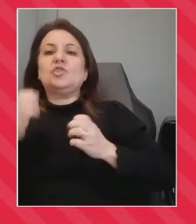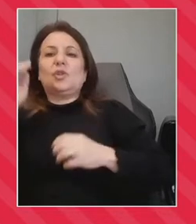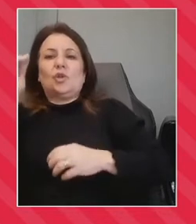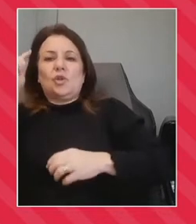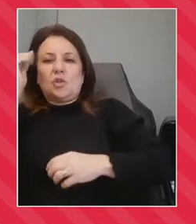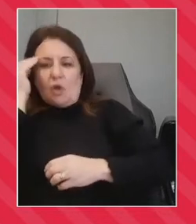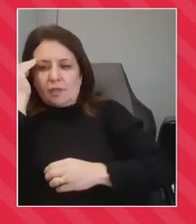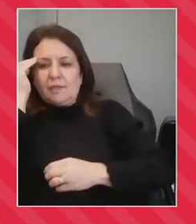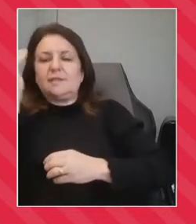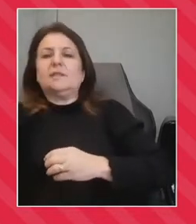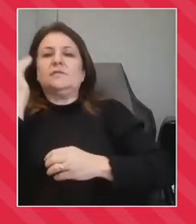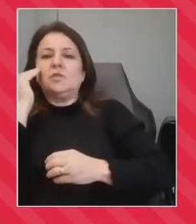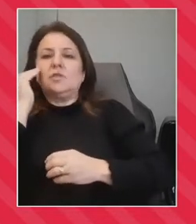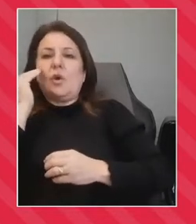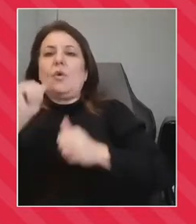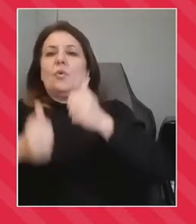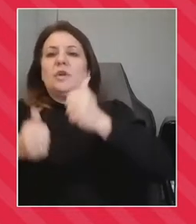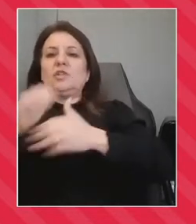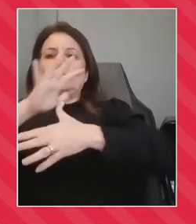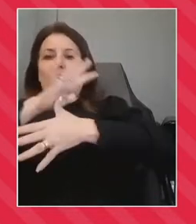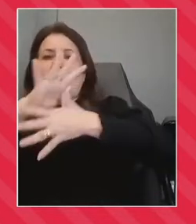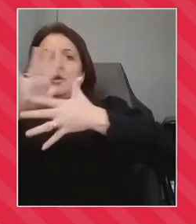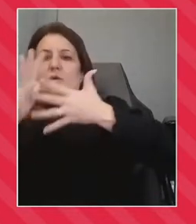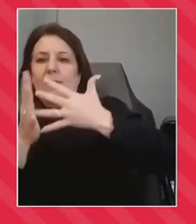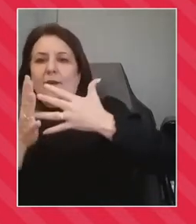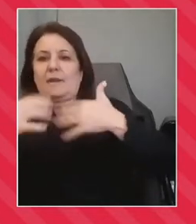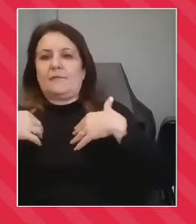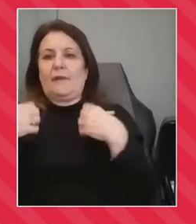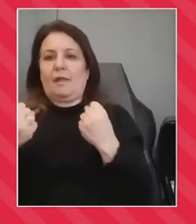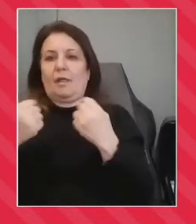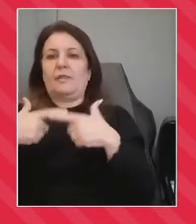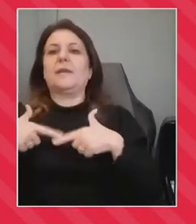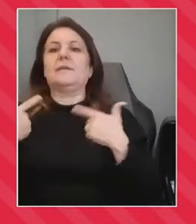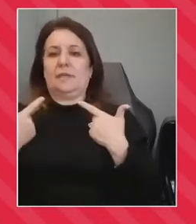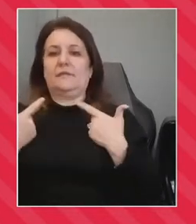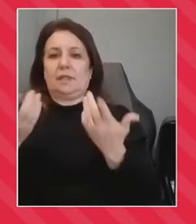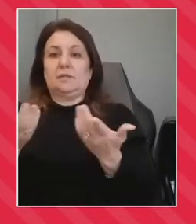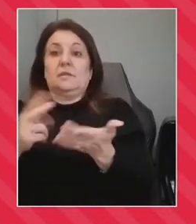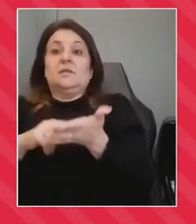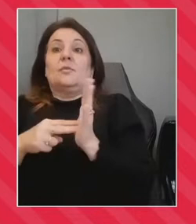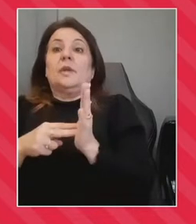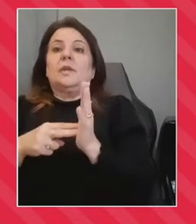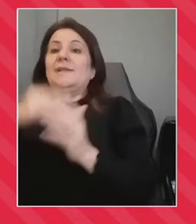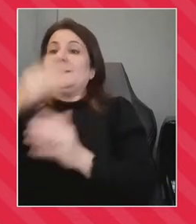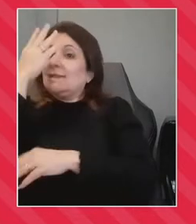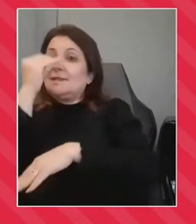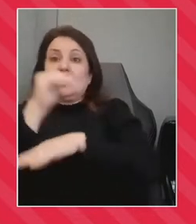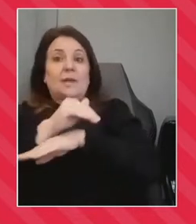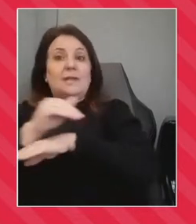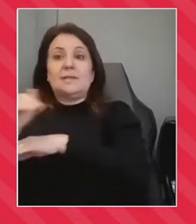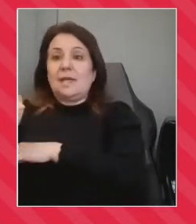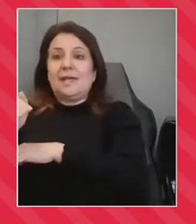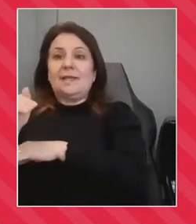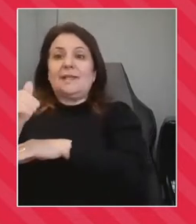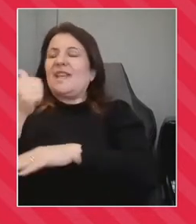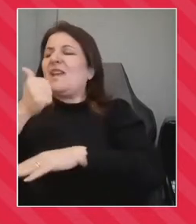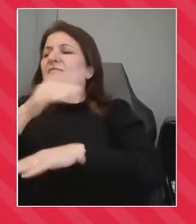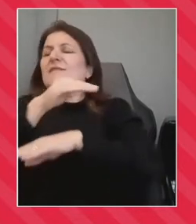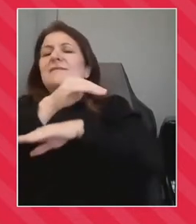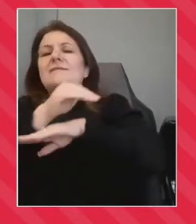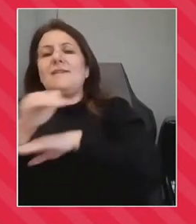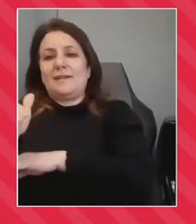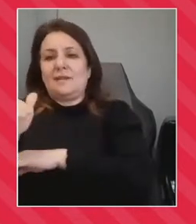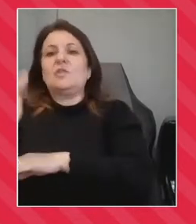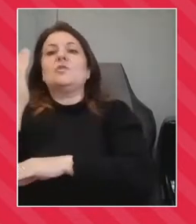actually prioritize healthy eating. It's, for instance, about being able to go to sleep at night every evening knowing that there will be